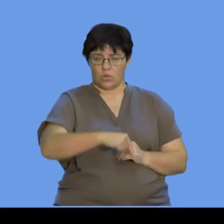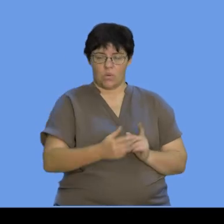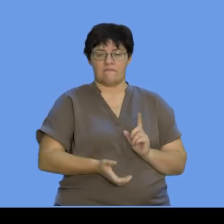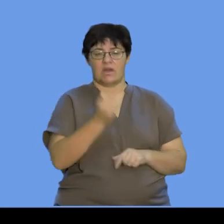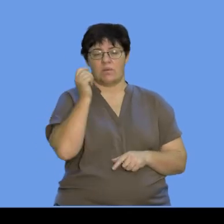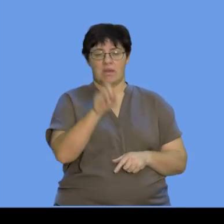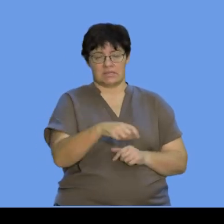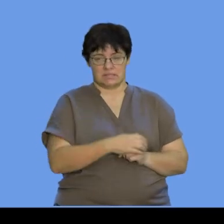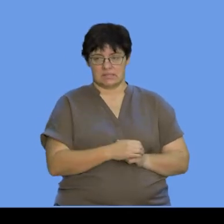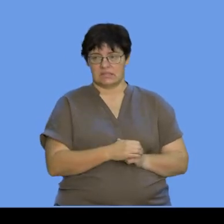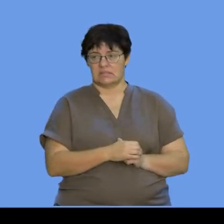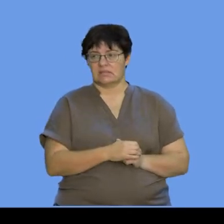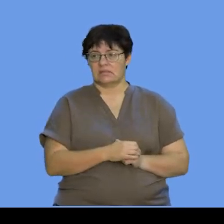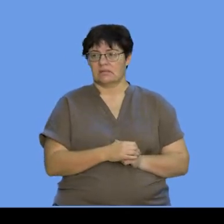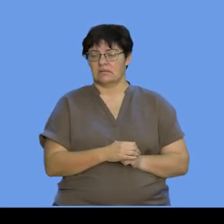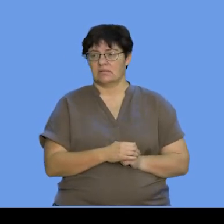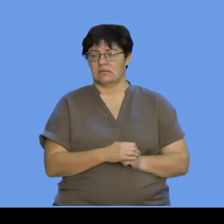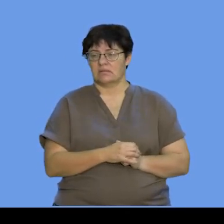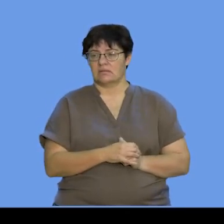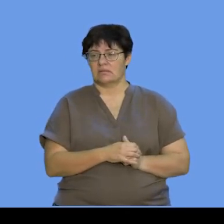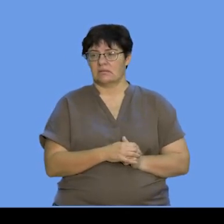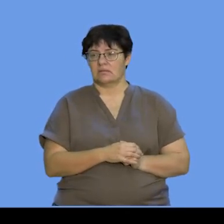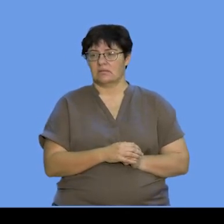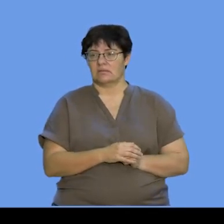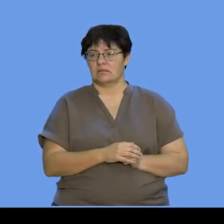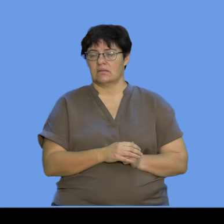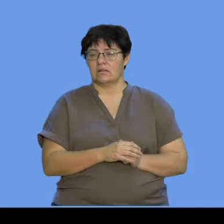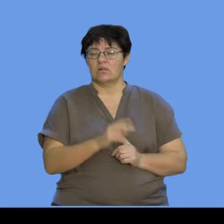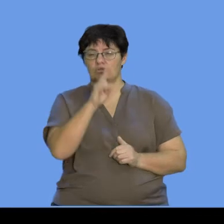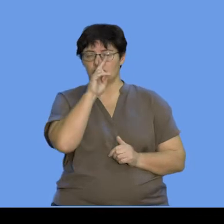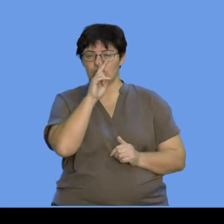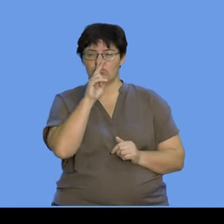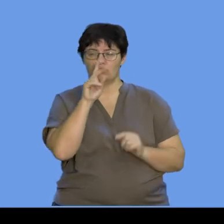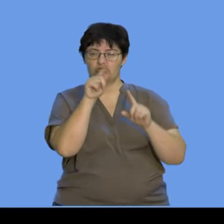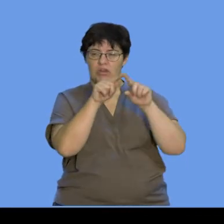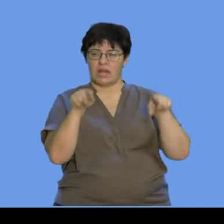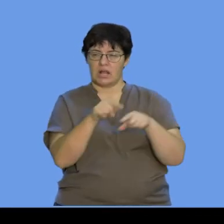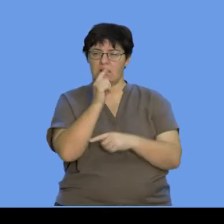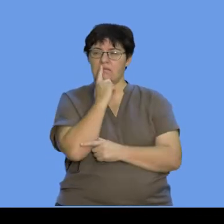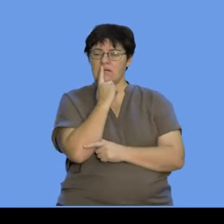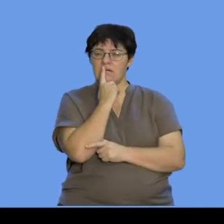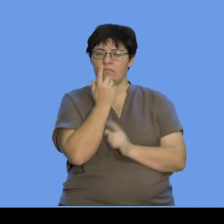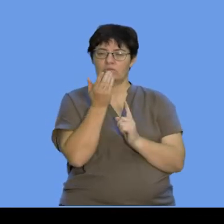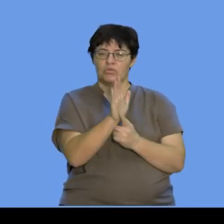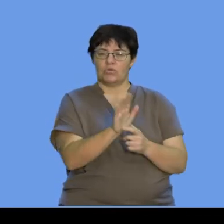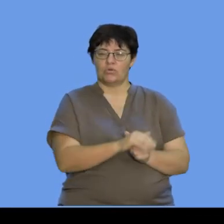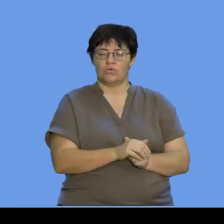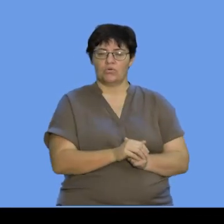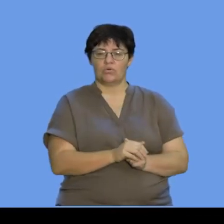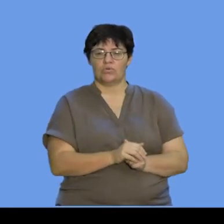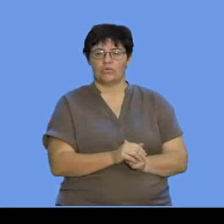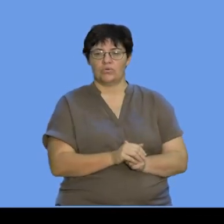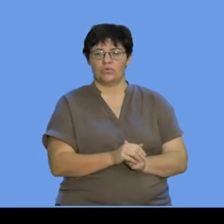my AQ. So with my AQ, I can then look at the triangle. Let me just show